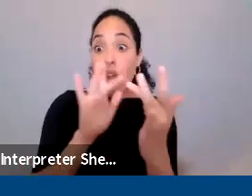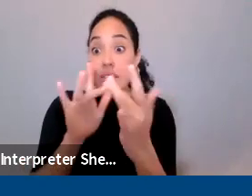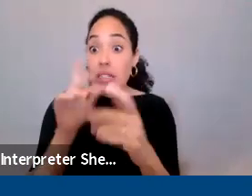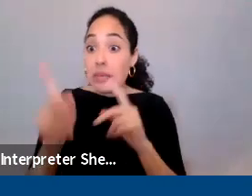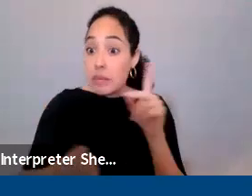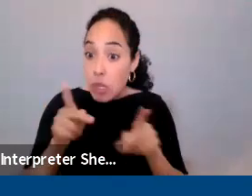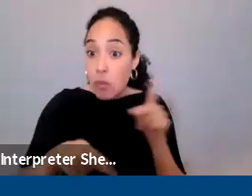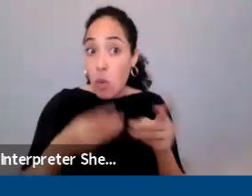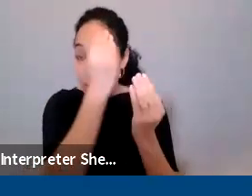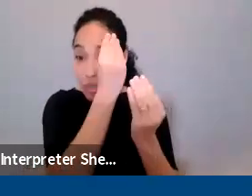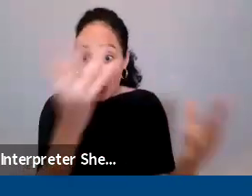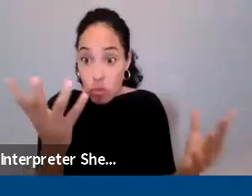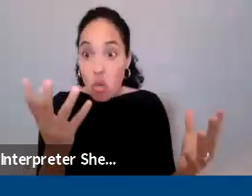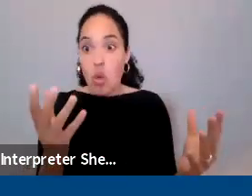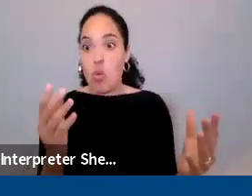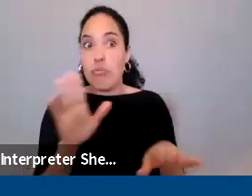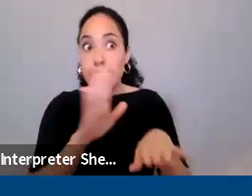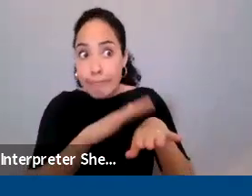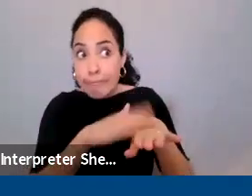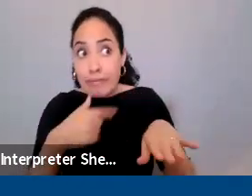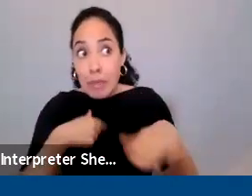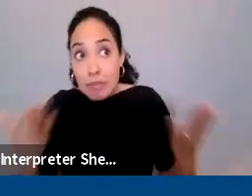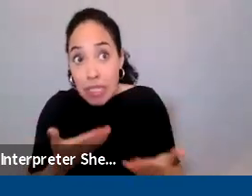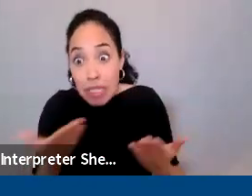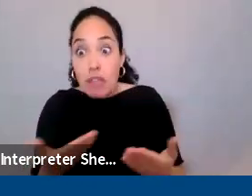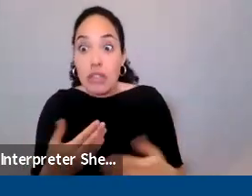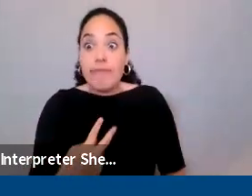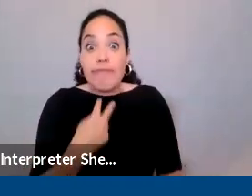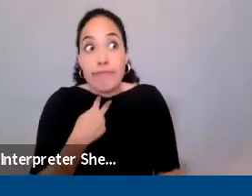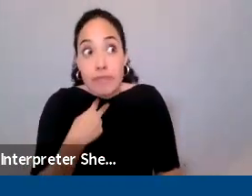by floodwaters. I hope that helps.